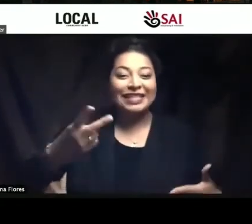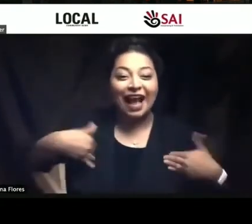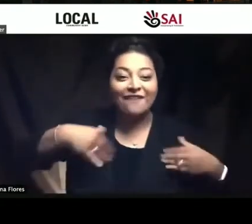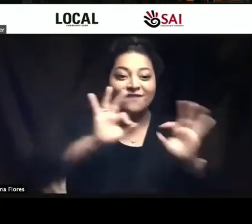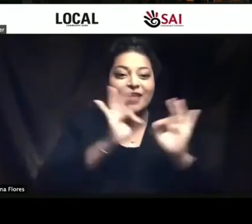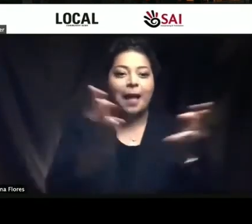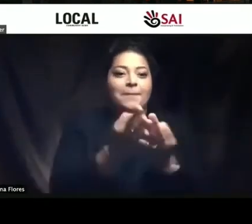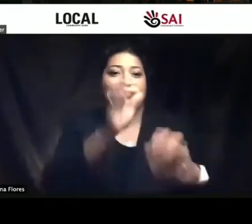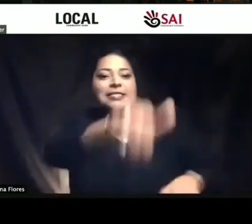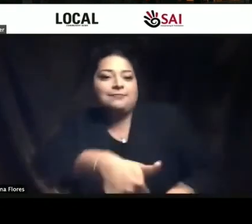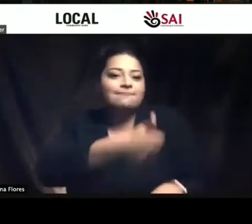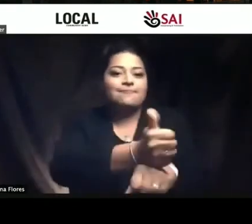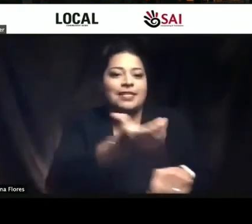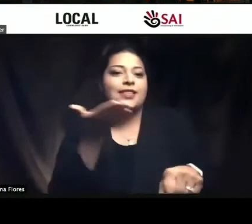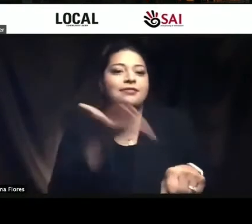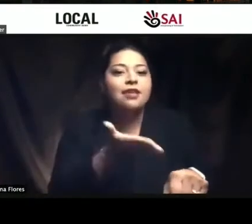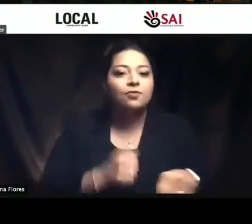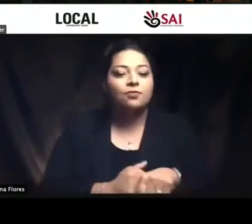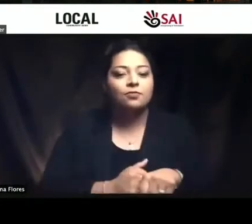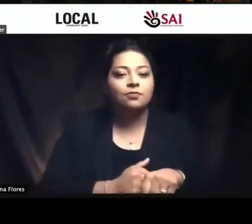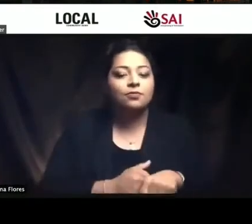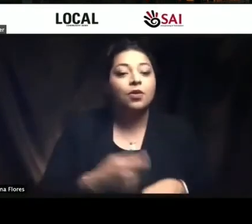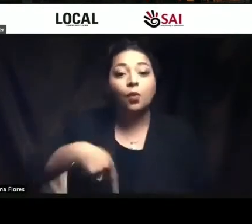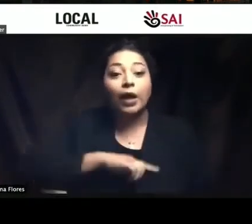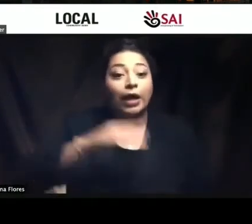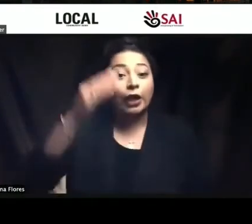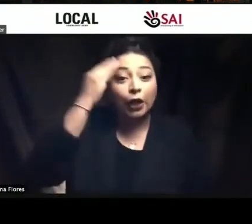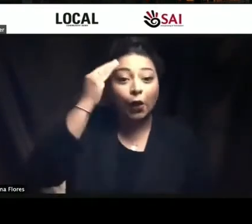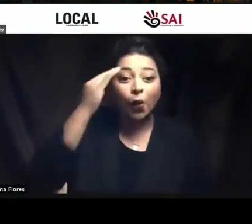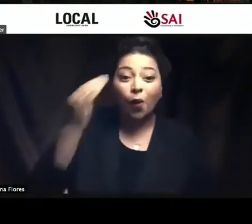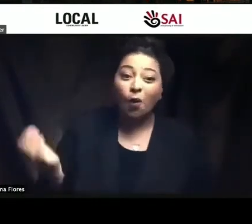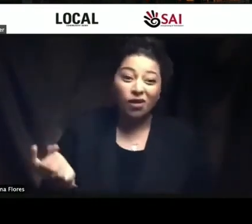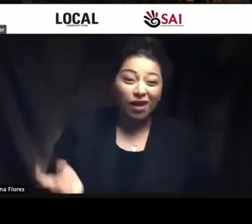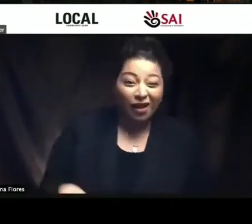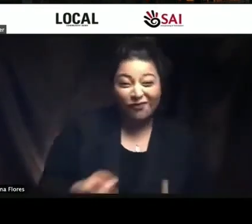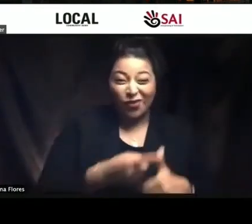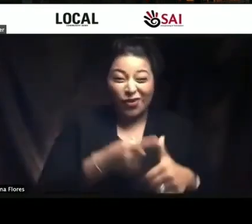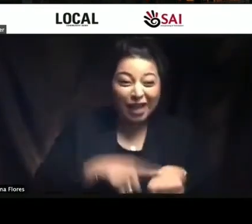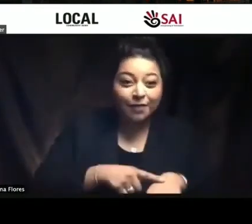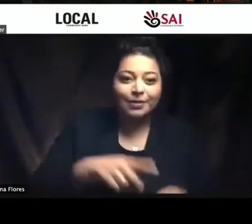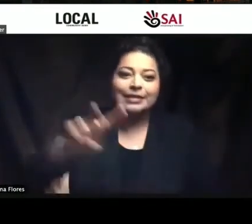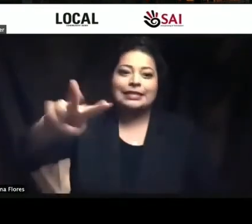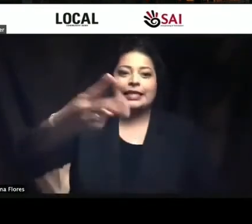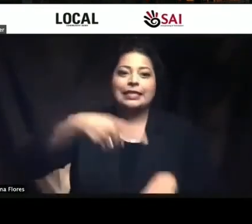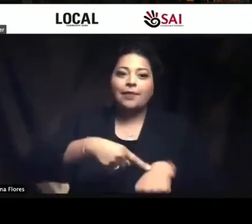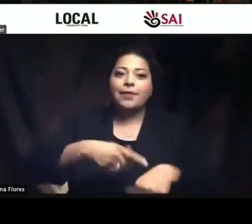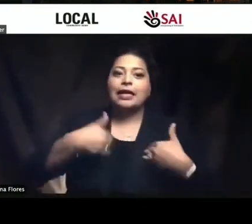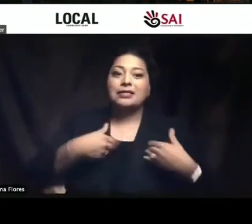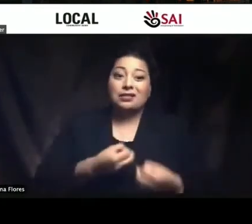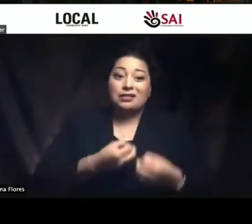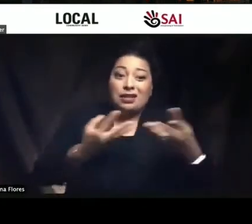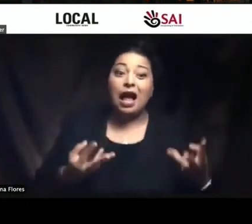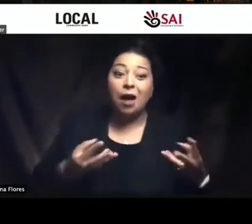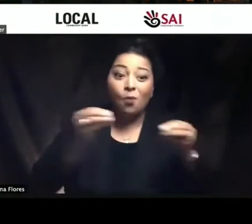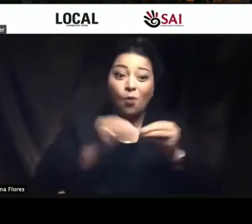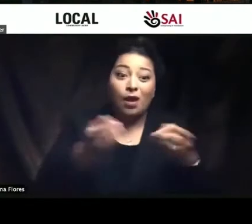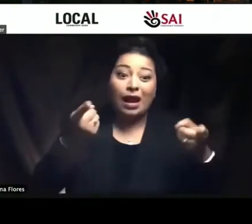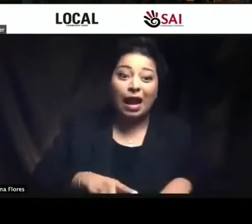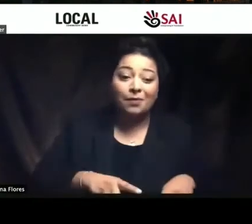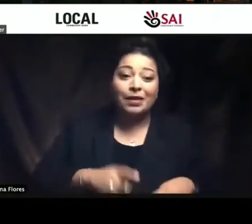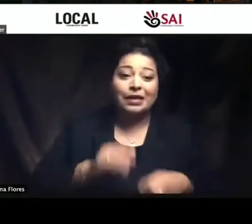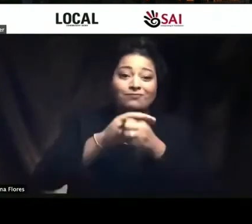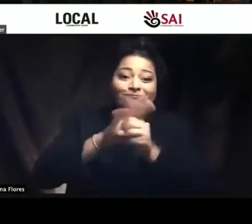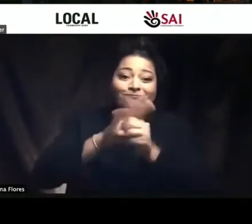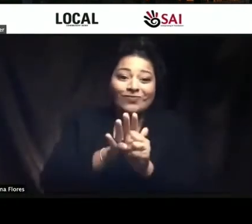in place. And even though we know that this is our only first term, the second term holds a lot more. The pandemic put a stop to a